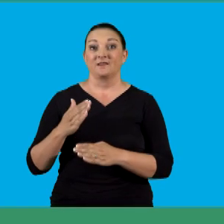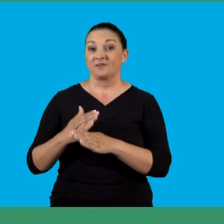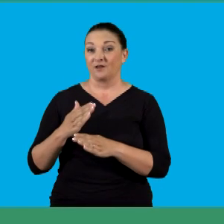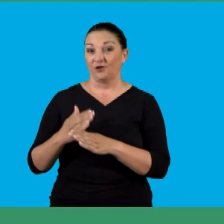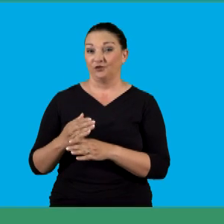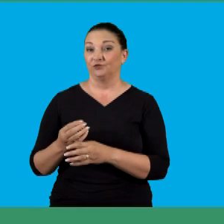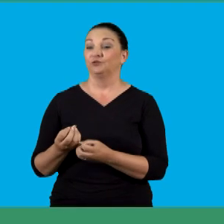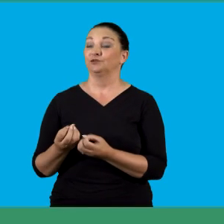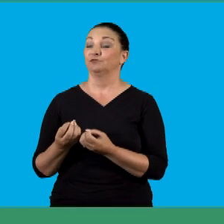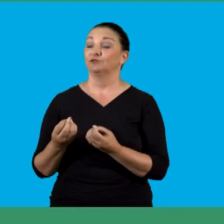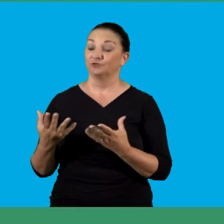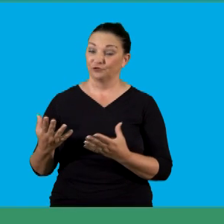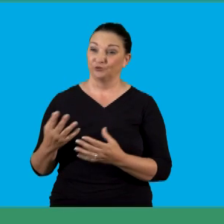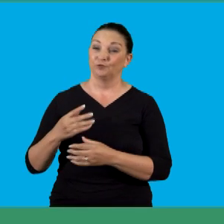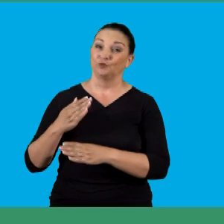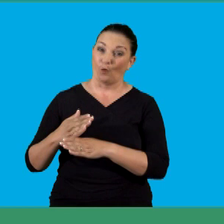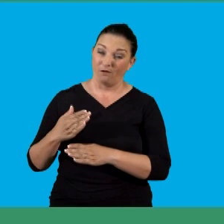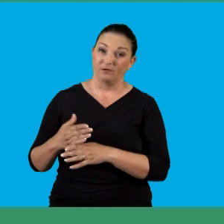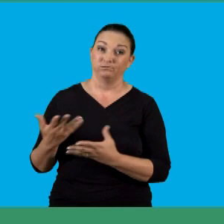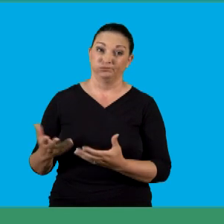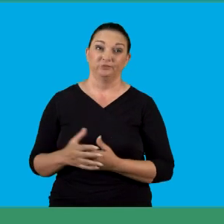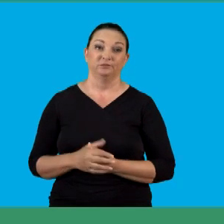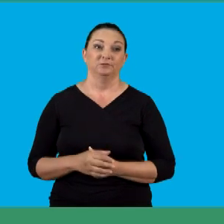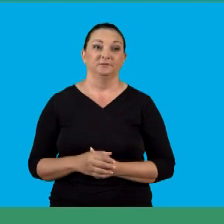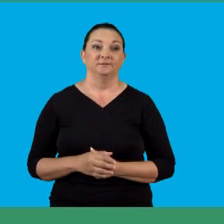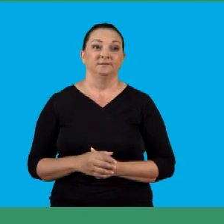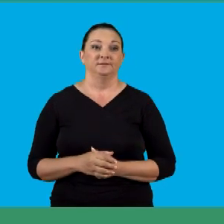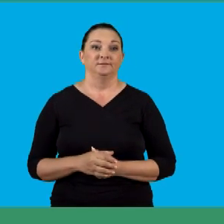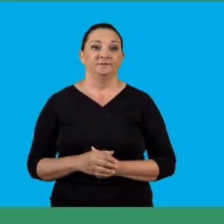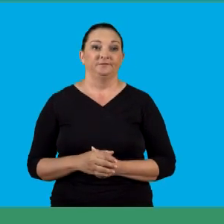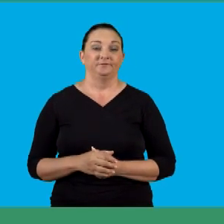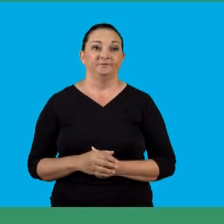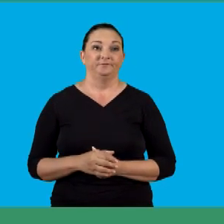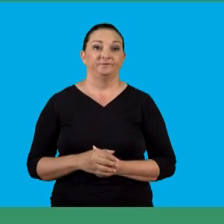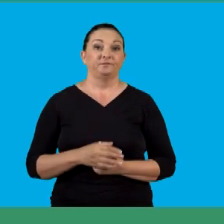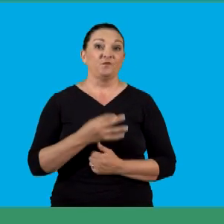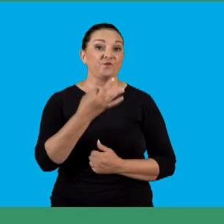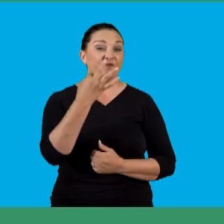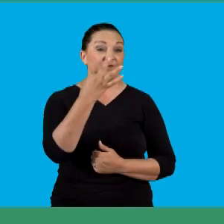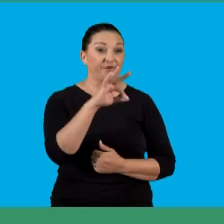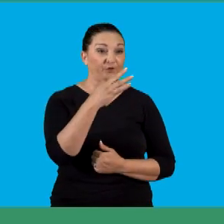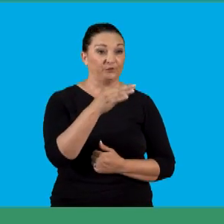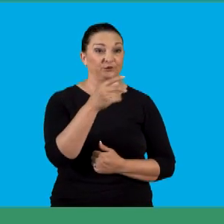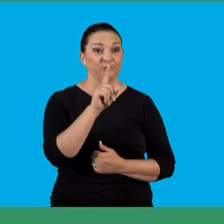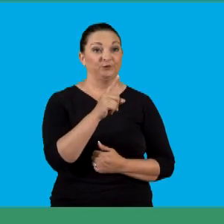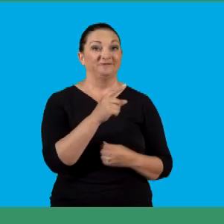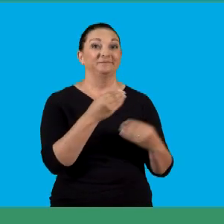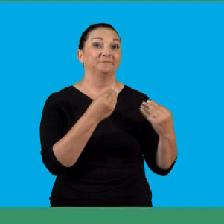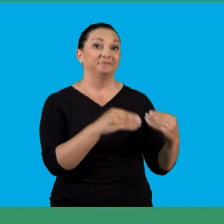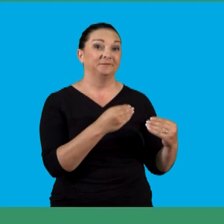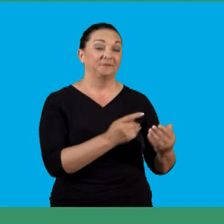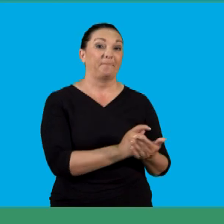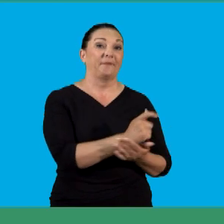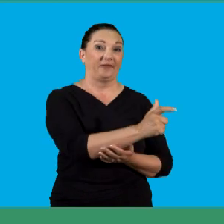Then under formal sector, businesses pay tax to SARS on turnover and profits made. Under